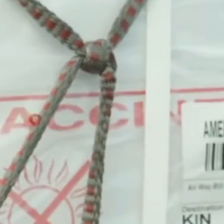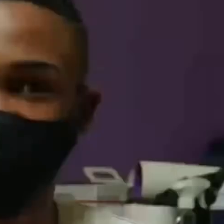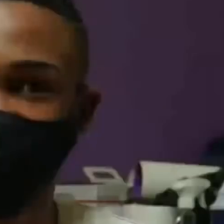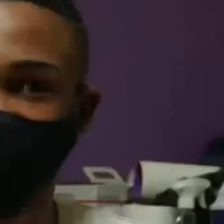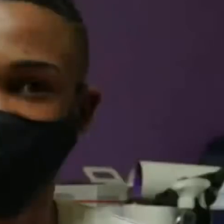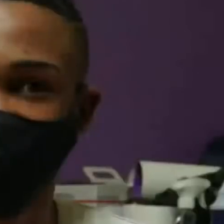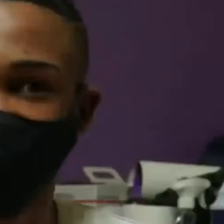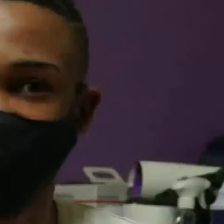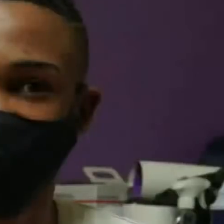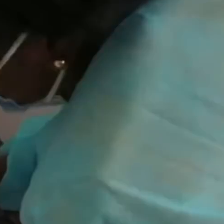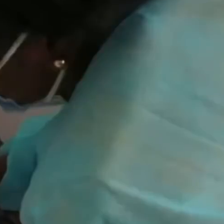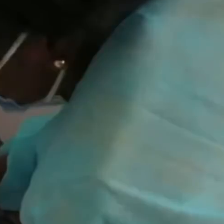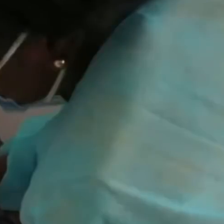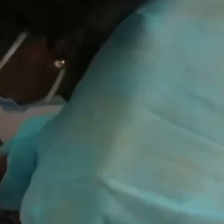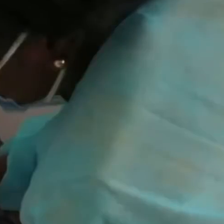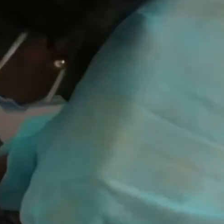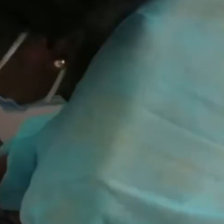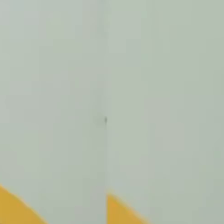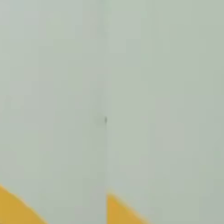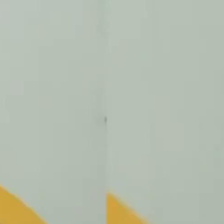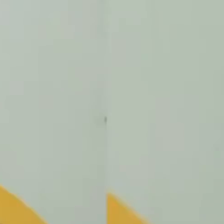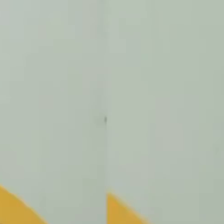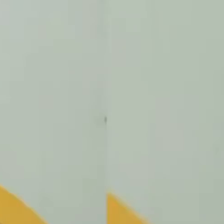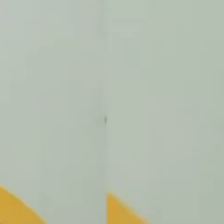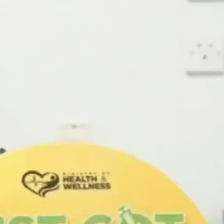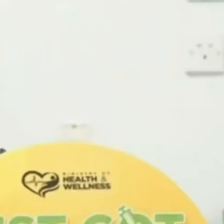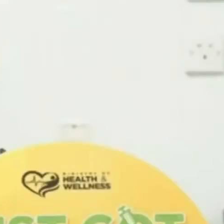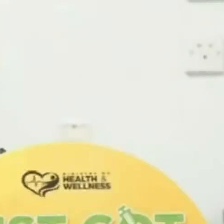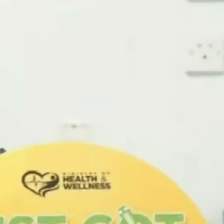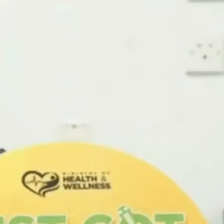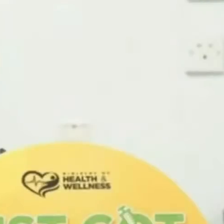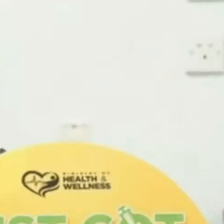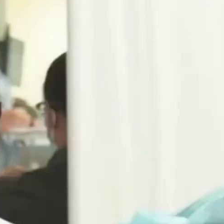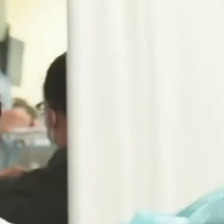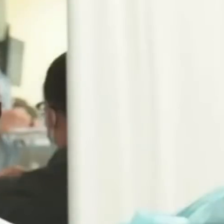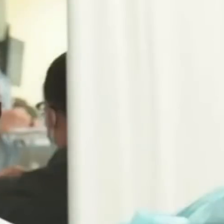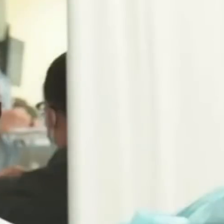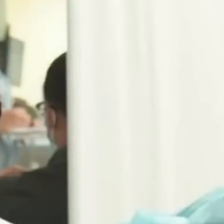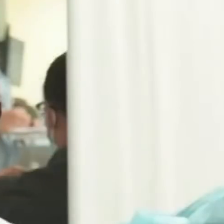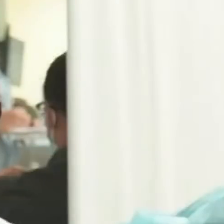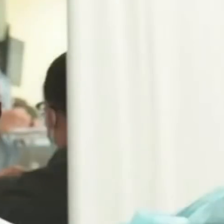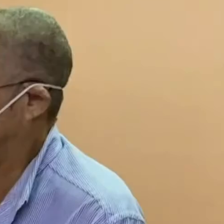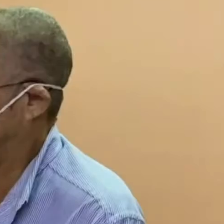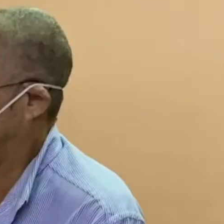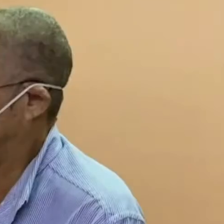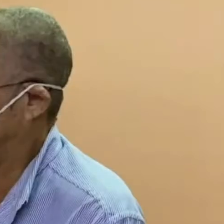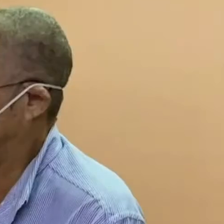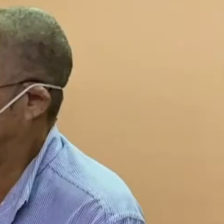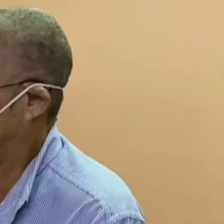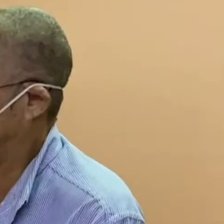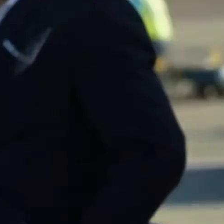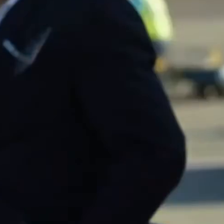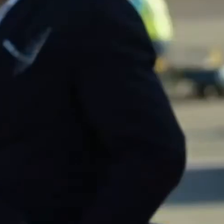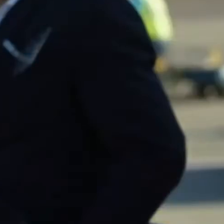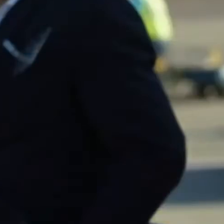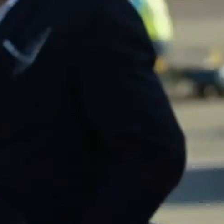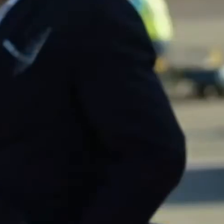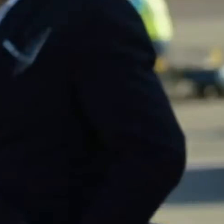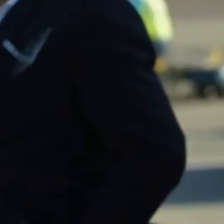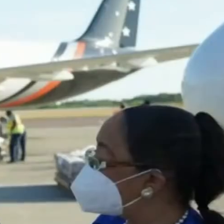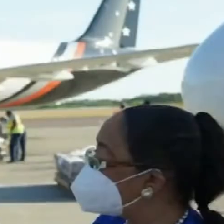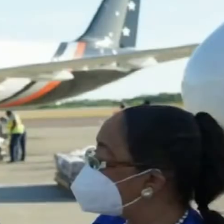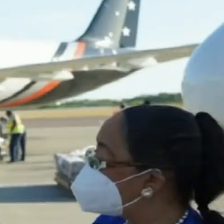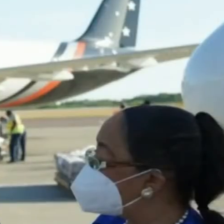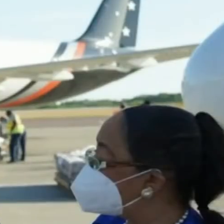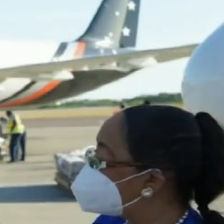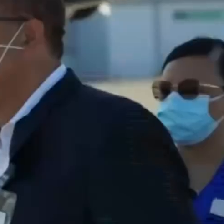will end. With the COVID-19 vaccine now being available to Jamaicans across the island, it means that very soon we can get back to normal.